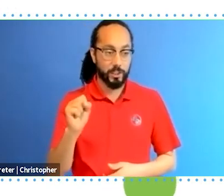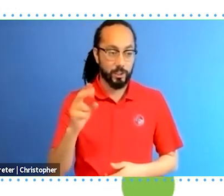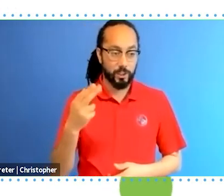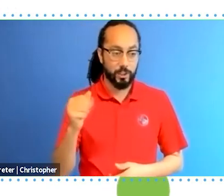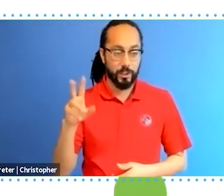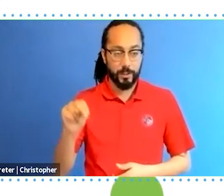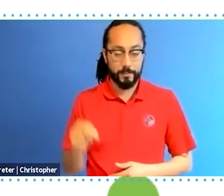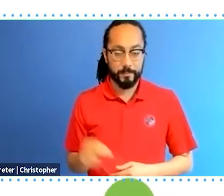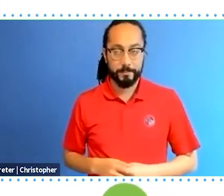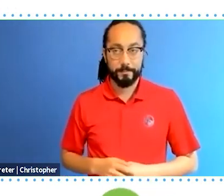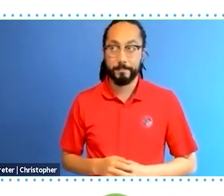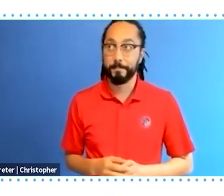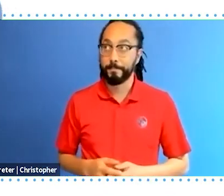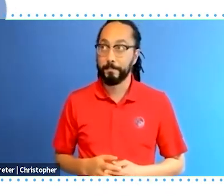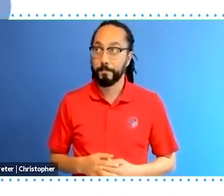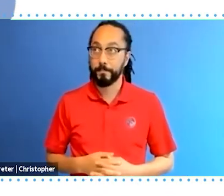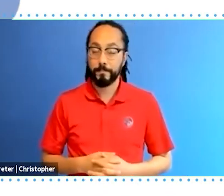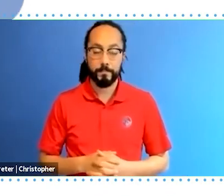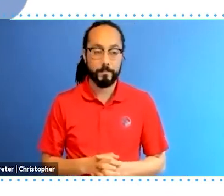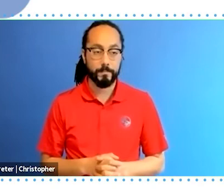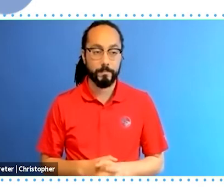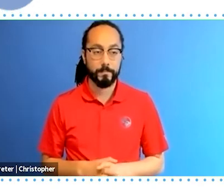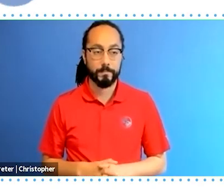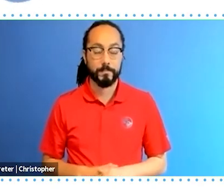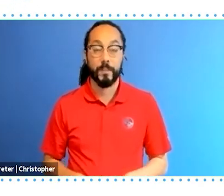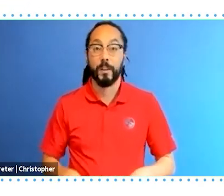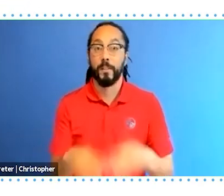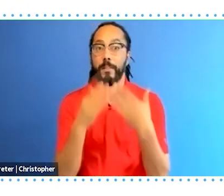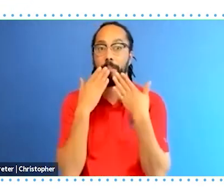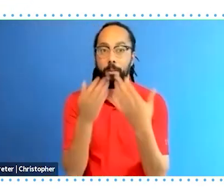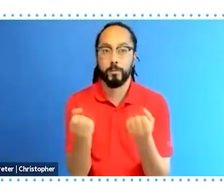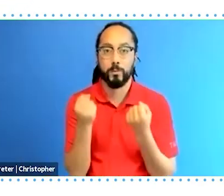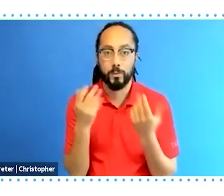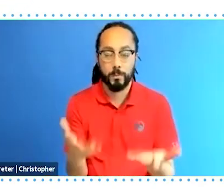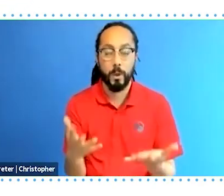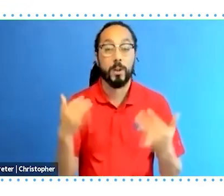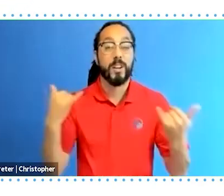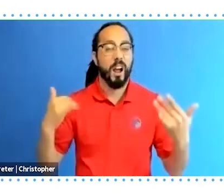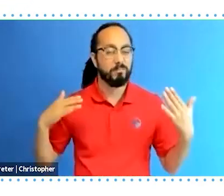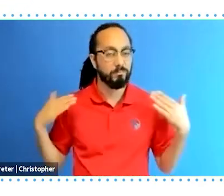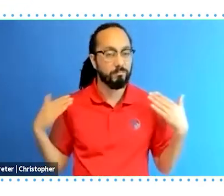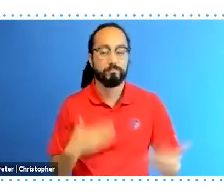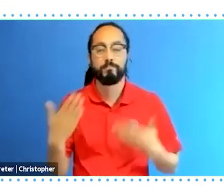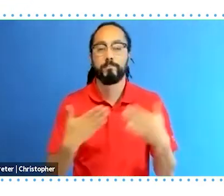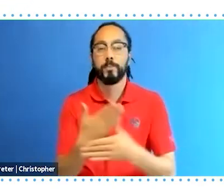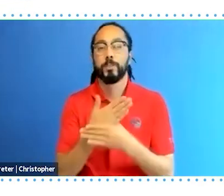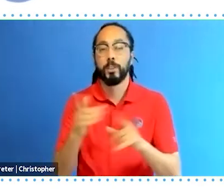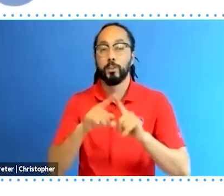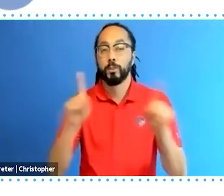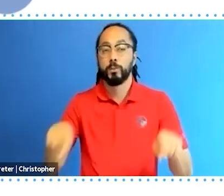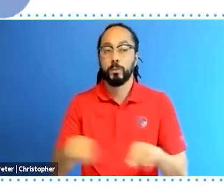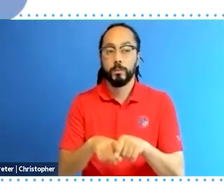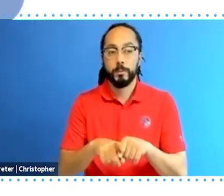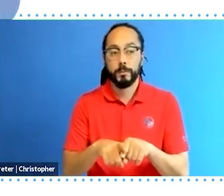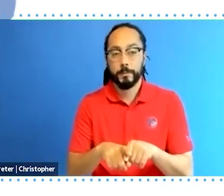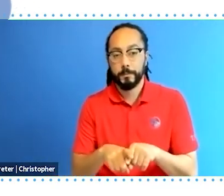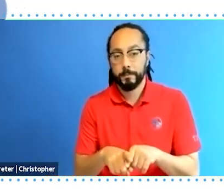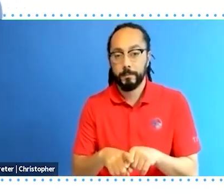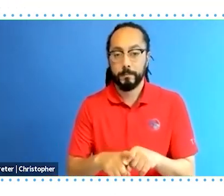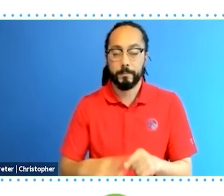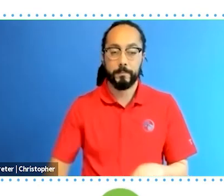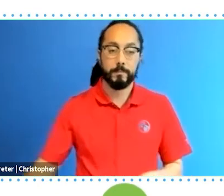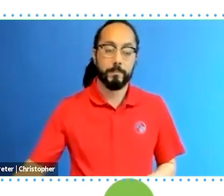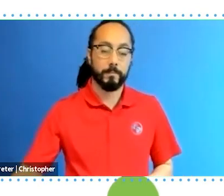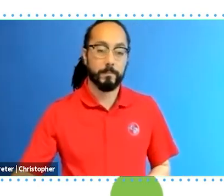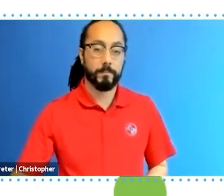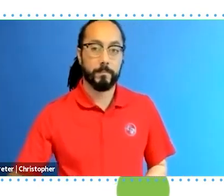Great. Thank you so much, Aubrey. And I'm going to dive in. I'm going to share screen, and we're going to pause and have that moment when the